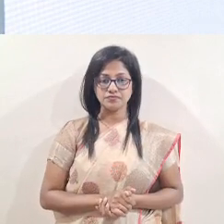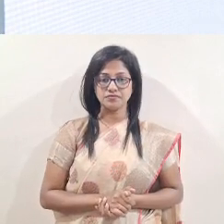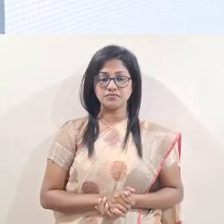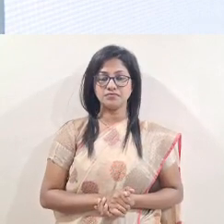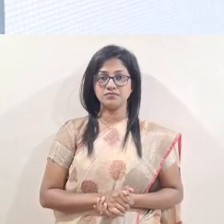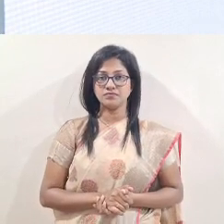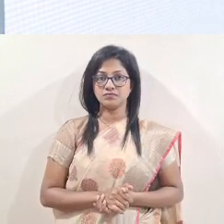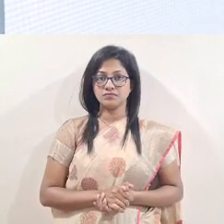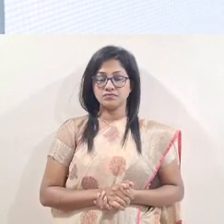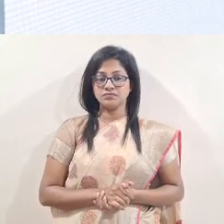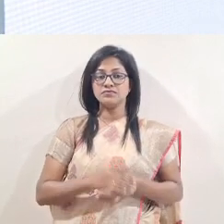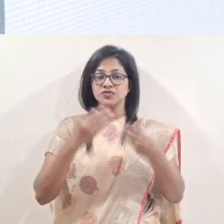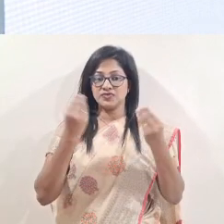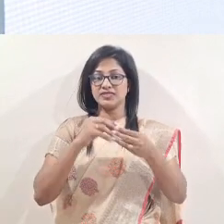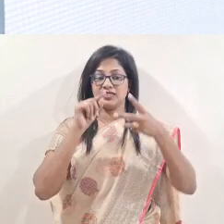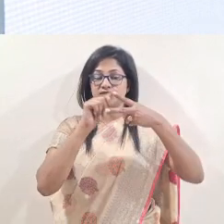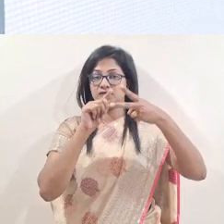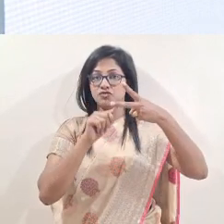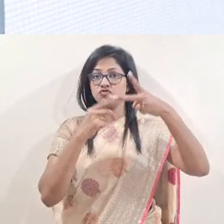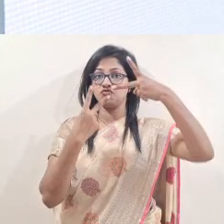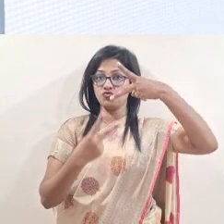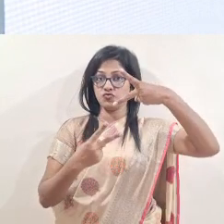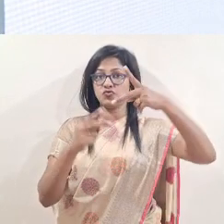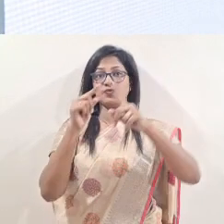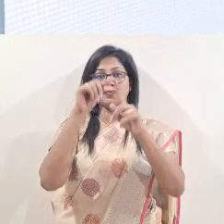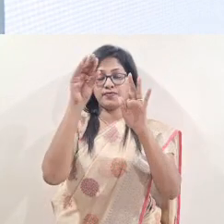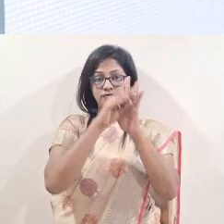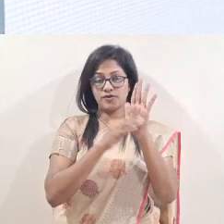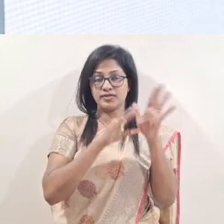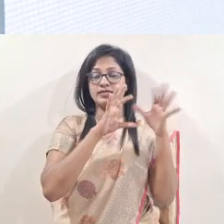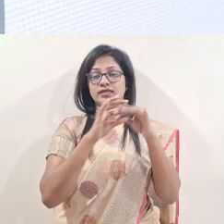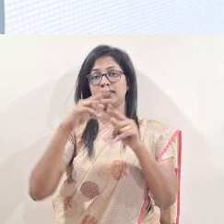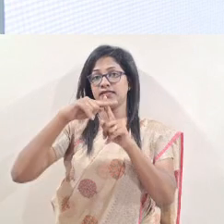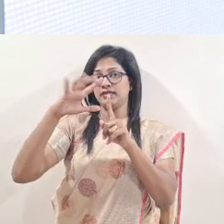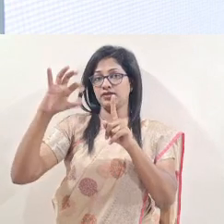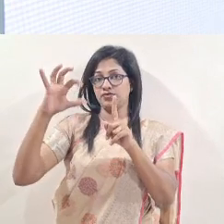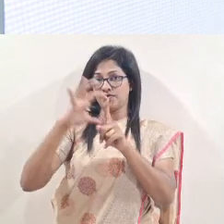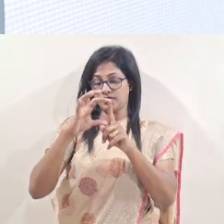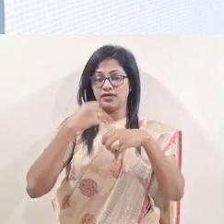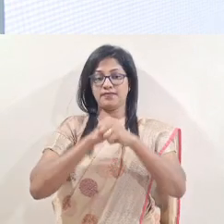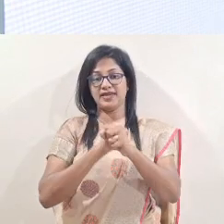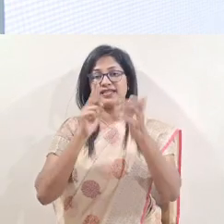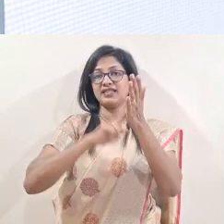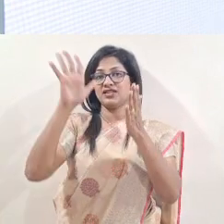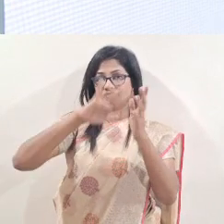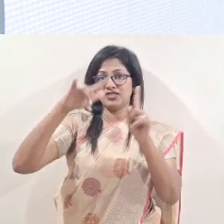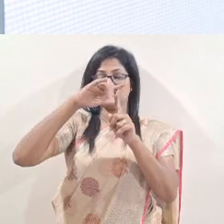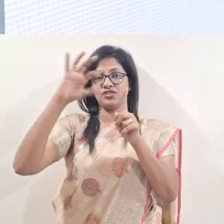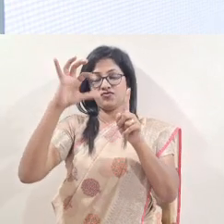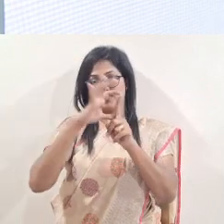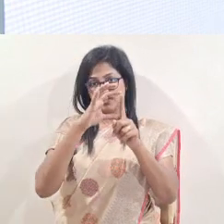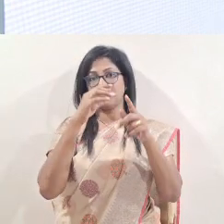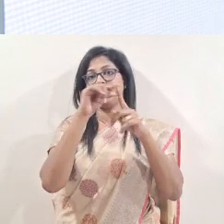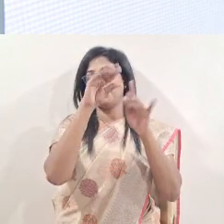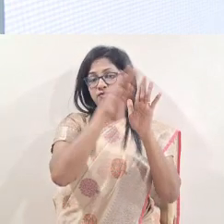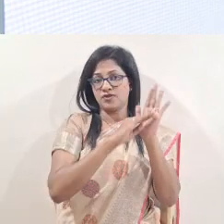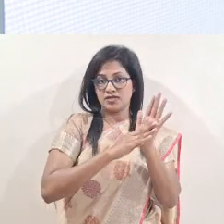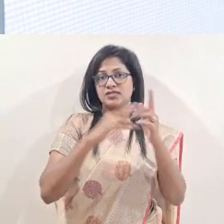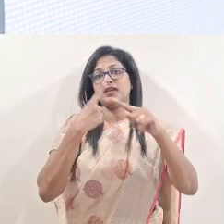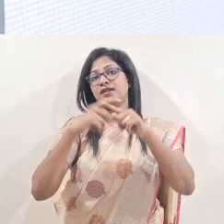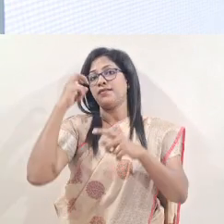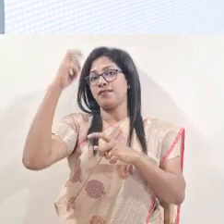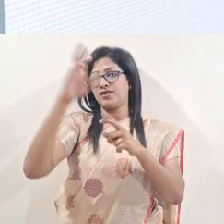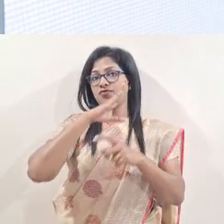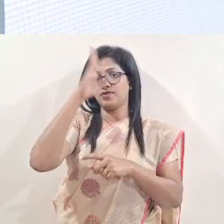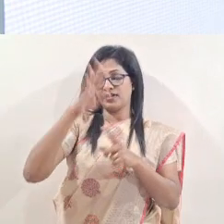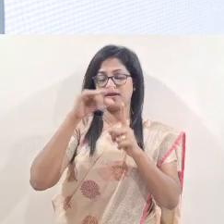So these are the 2 key policies that assist in TOD development. One is National TOD Policy and Metro Rail Policy. Both have come up in the year